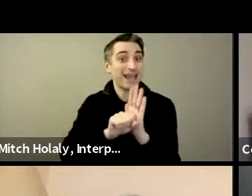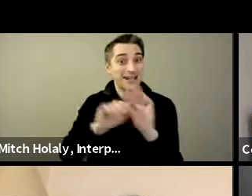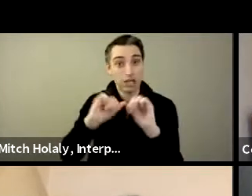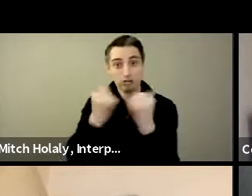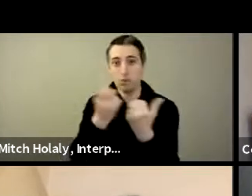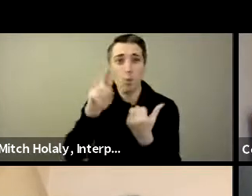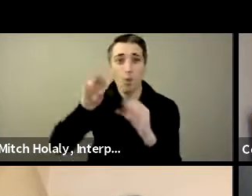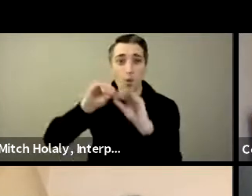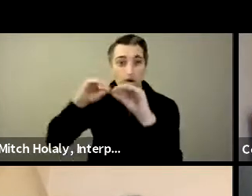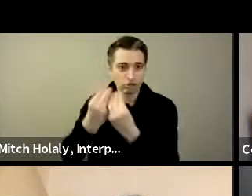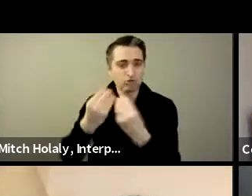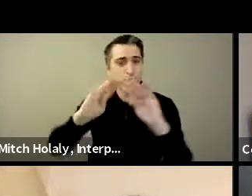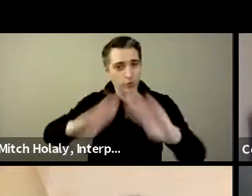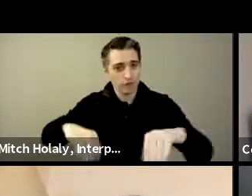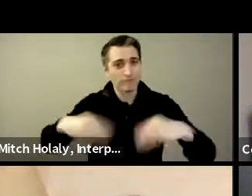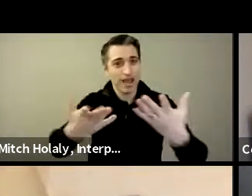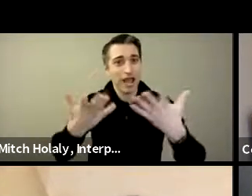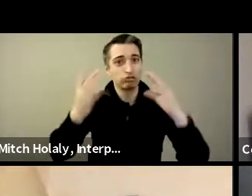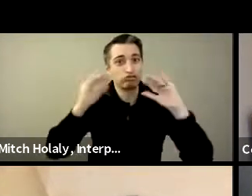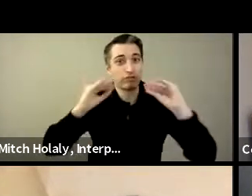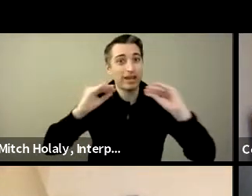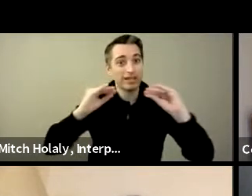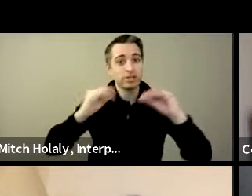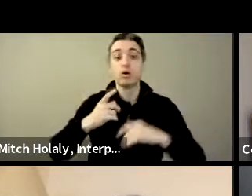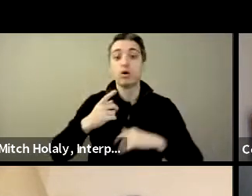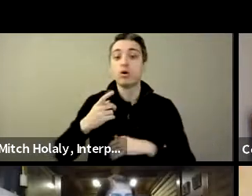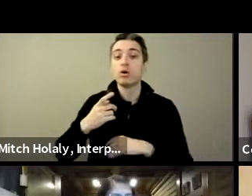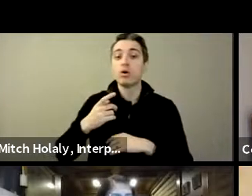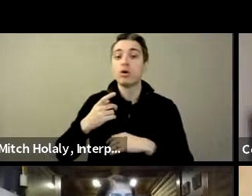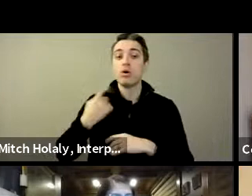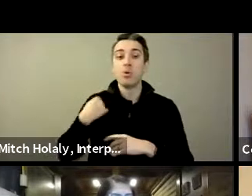training, the capacity in which we come in